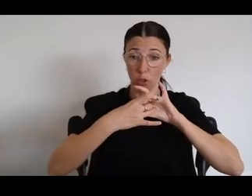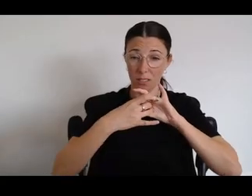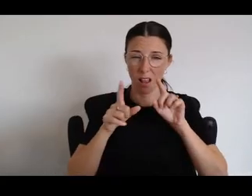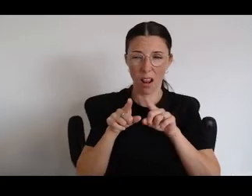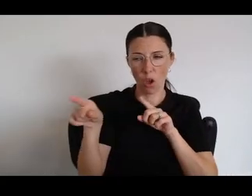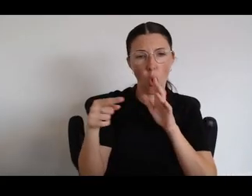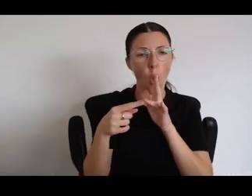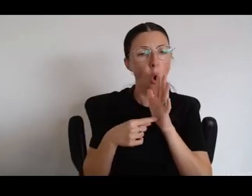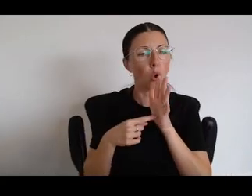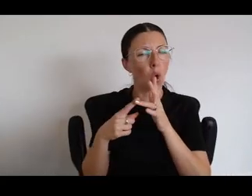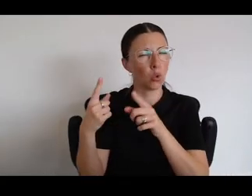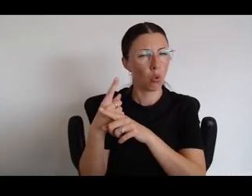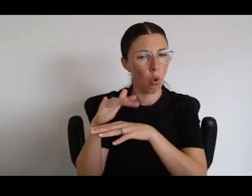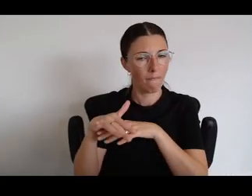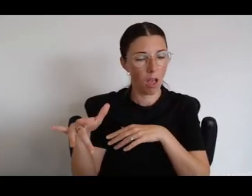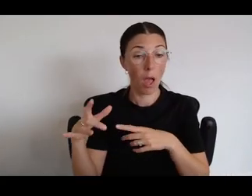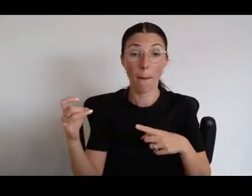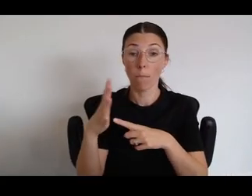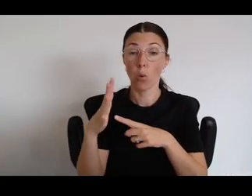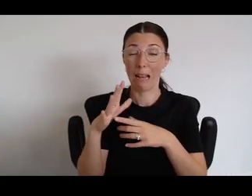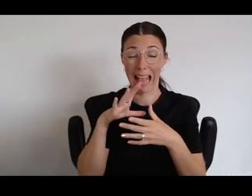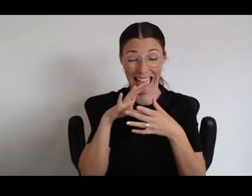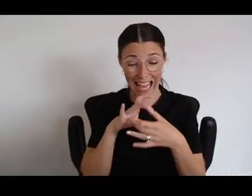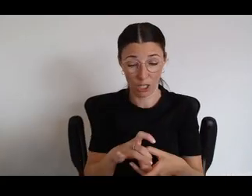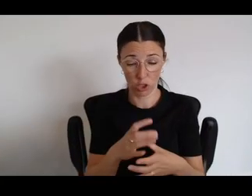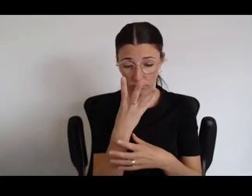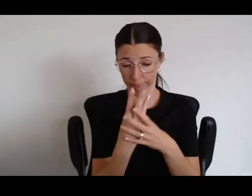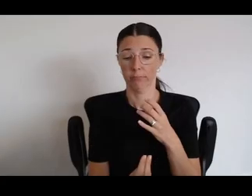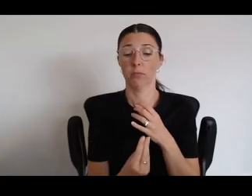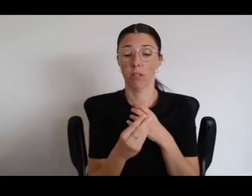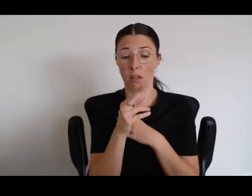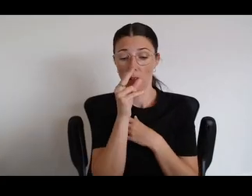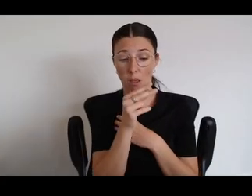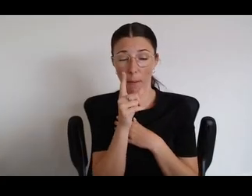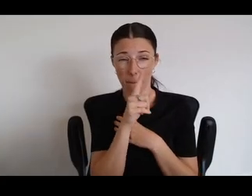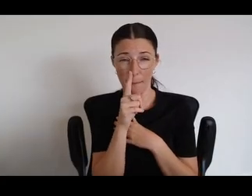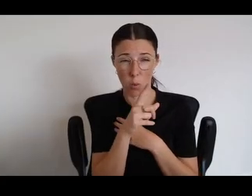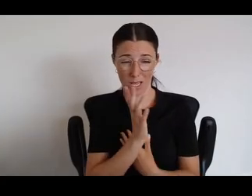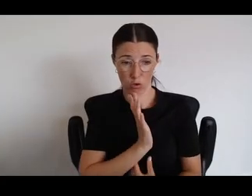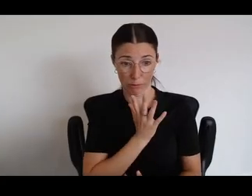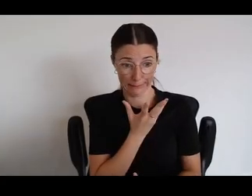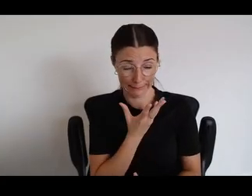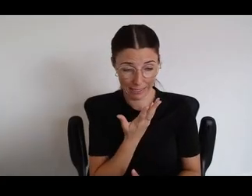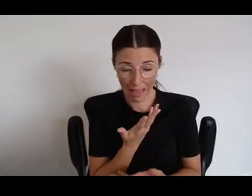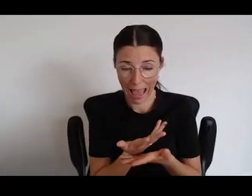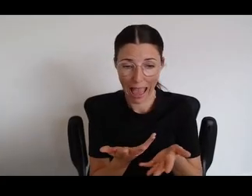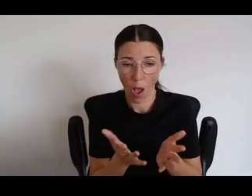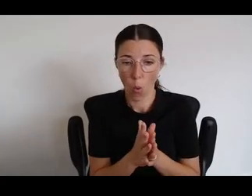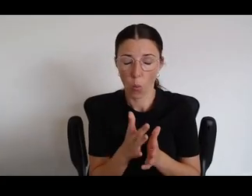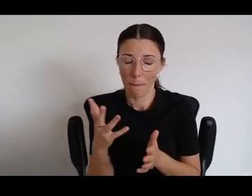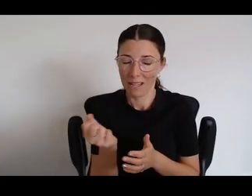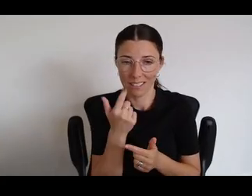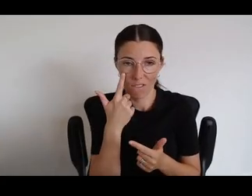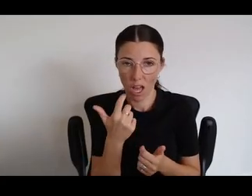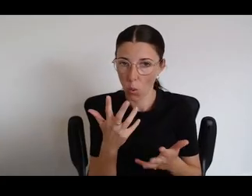is engaging yourself and young people in what they do in the school. We have to find a way to do that somehow. And there are few things